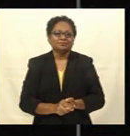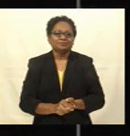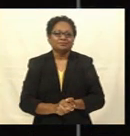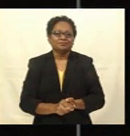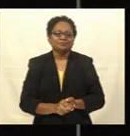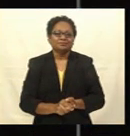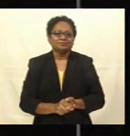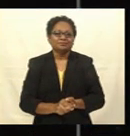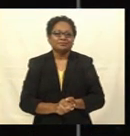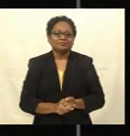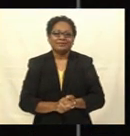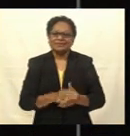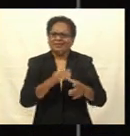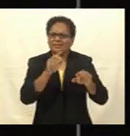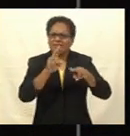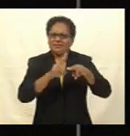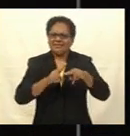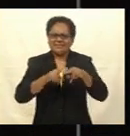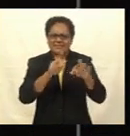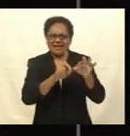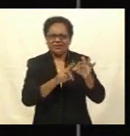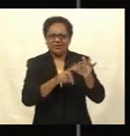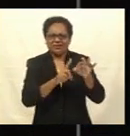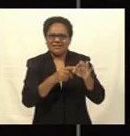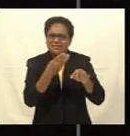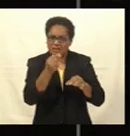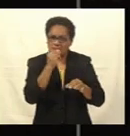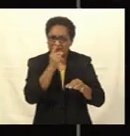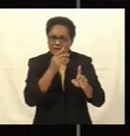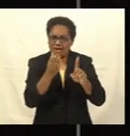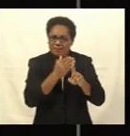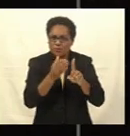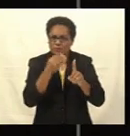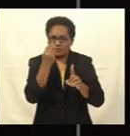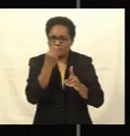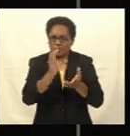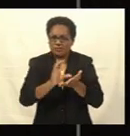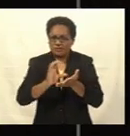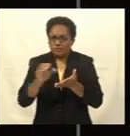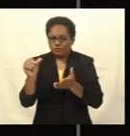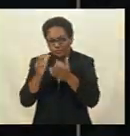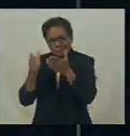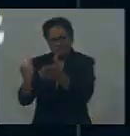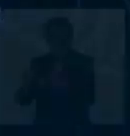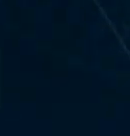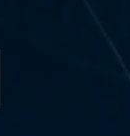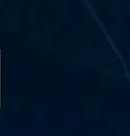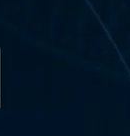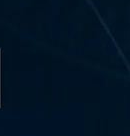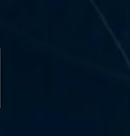And in Fijian Pulse, we ask, did people abuse the food rations meant for needy families?